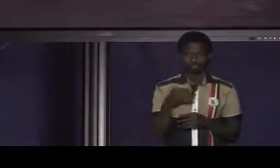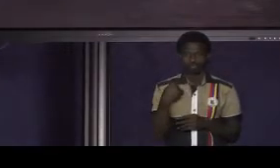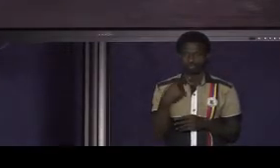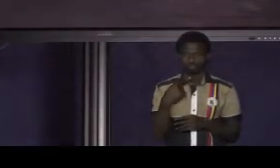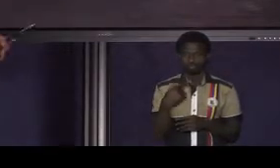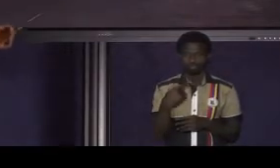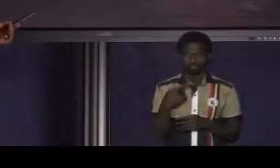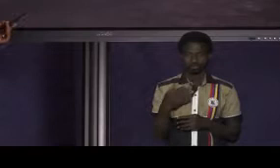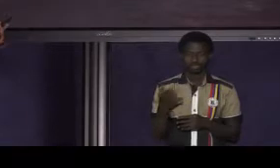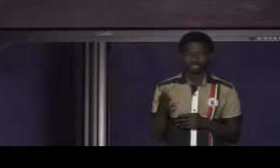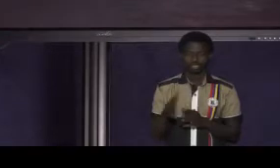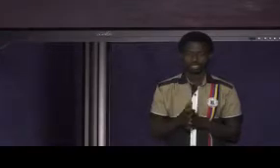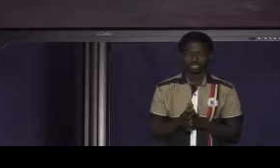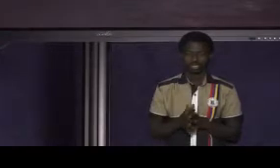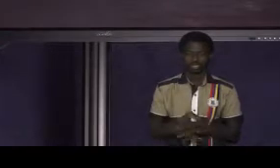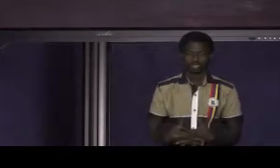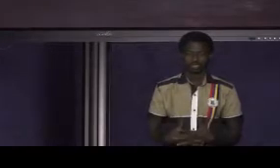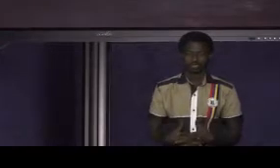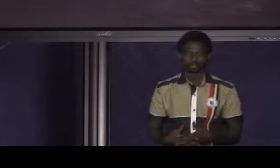there?